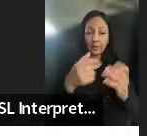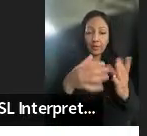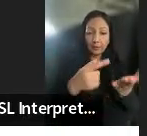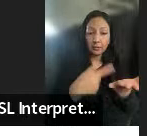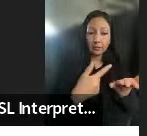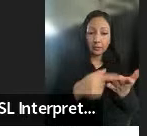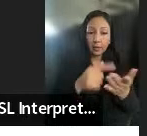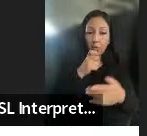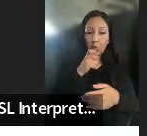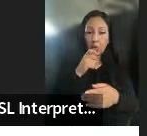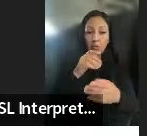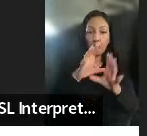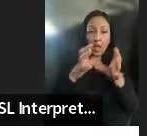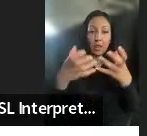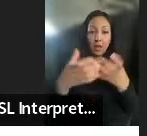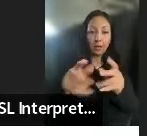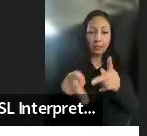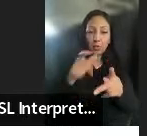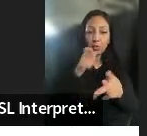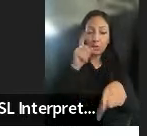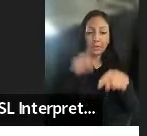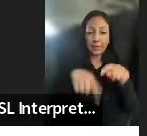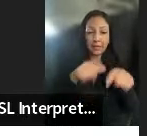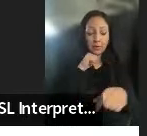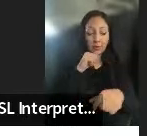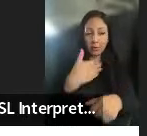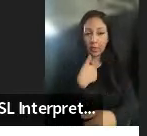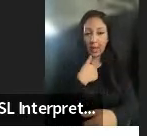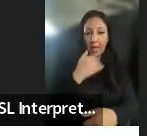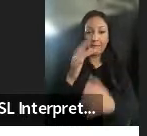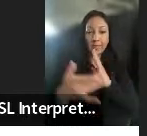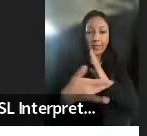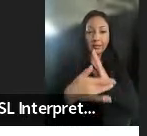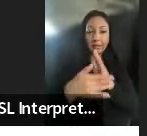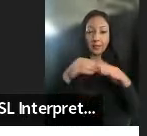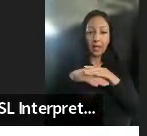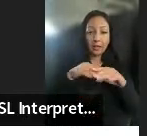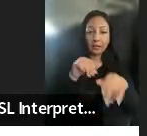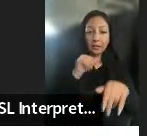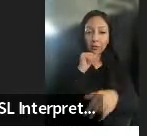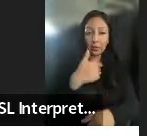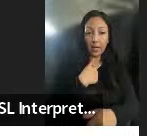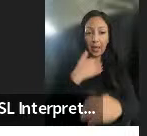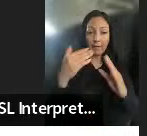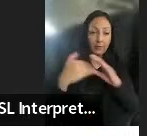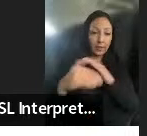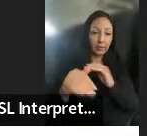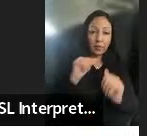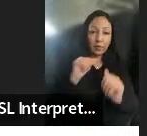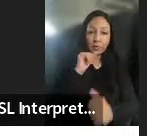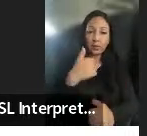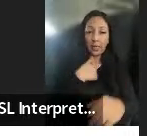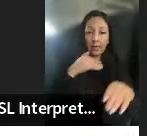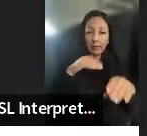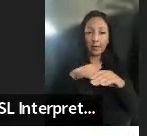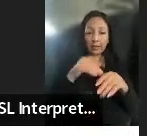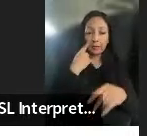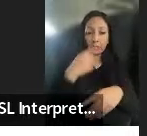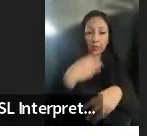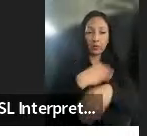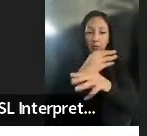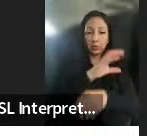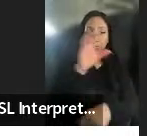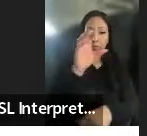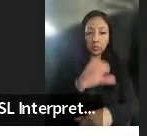unable to, who don't even have internet access, don't have emails, don't have access to Zoom, and this has all